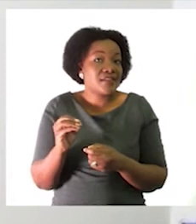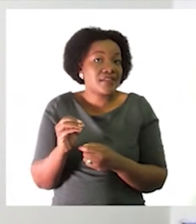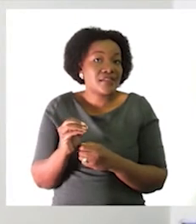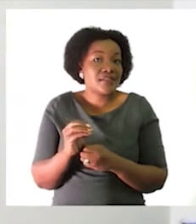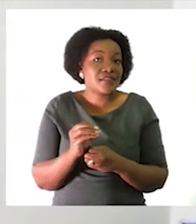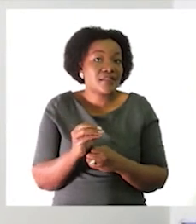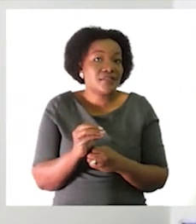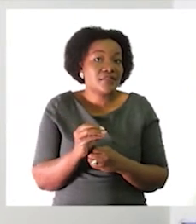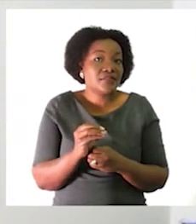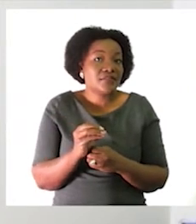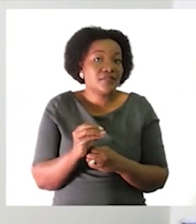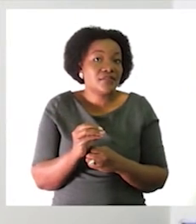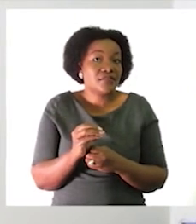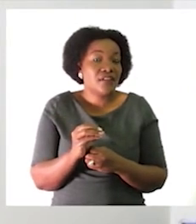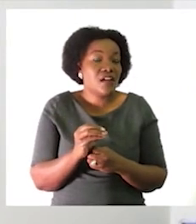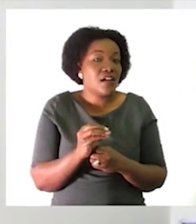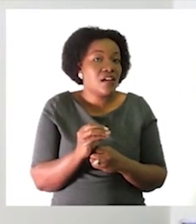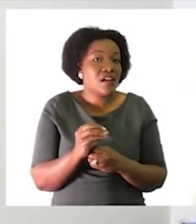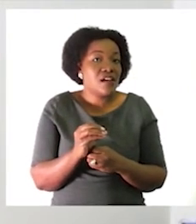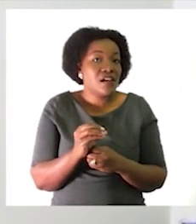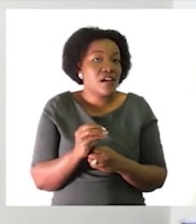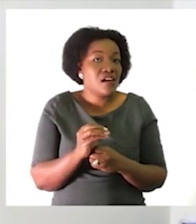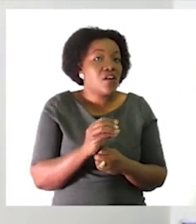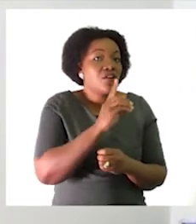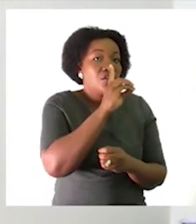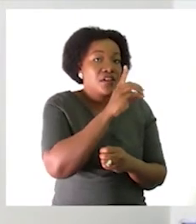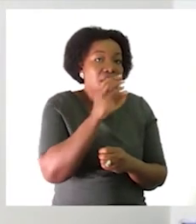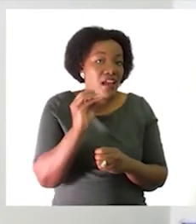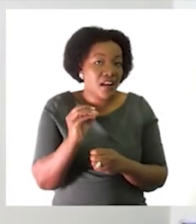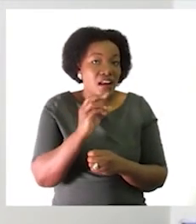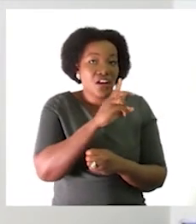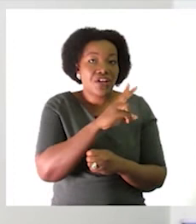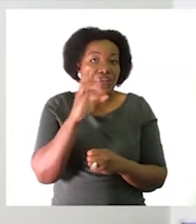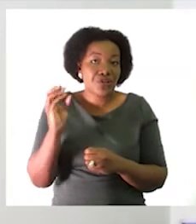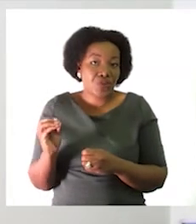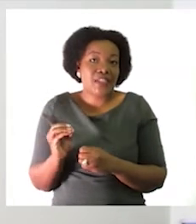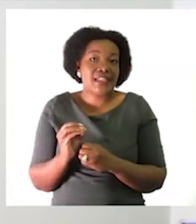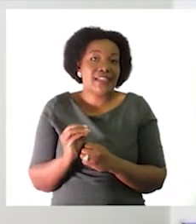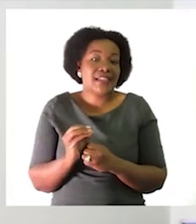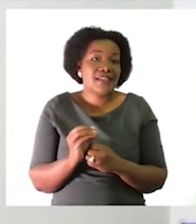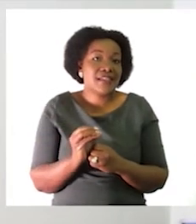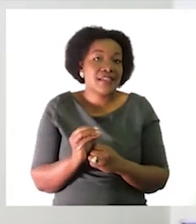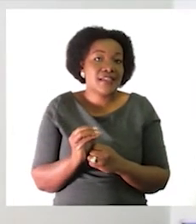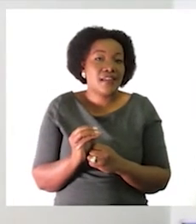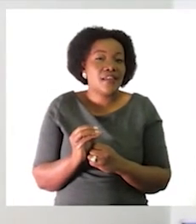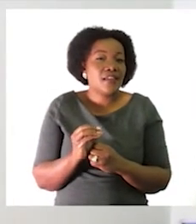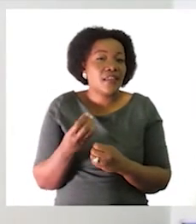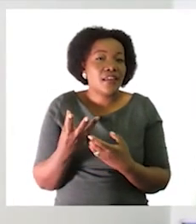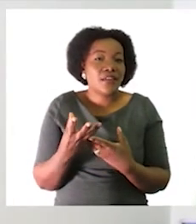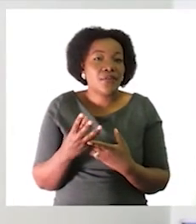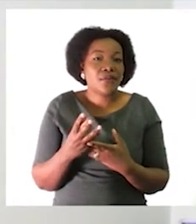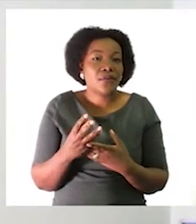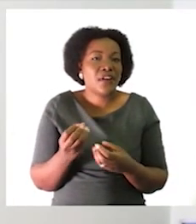tens, which means we have to count two of the tens. 10 and a 20. So at the end of the day,